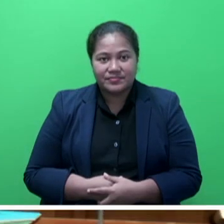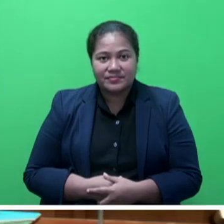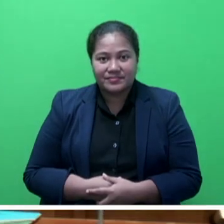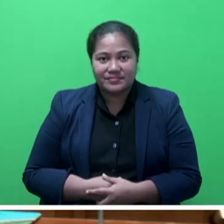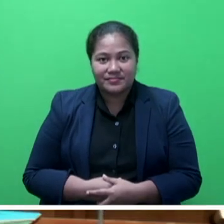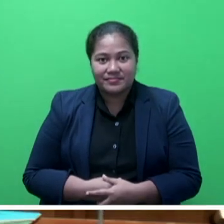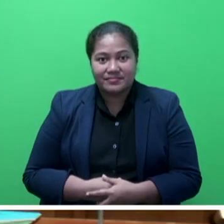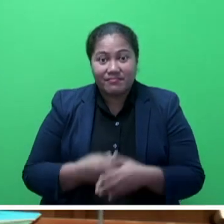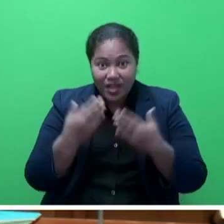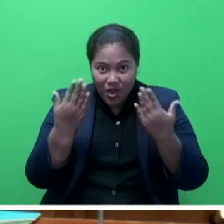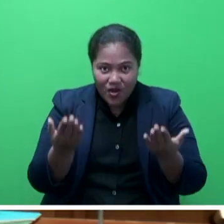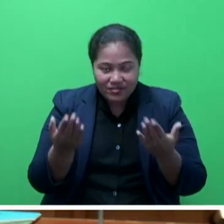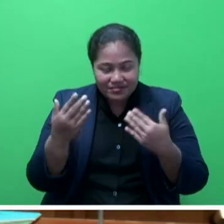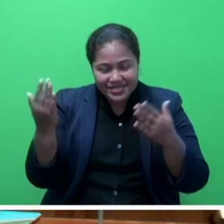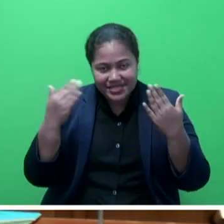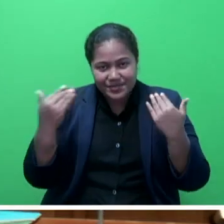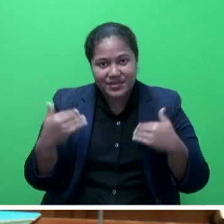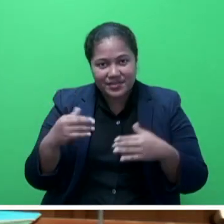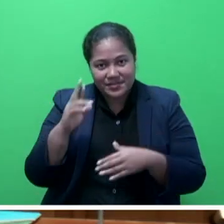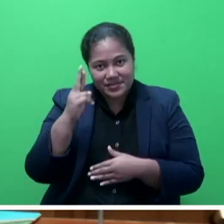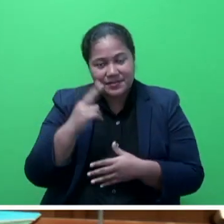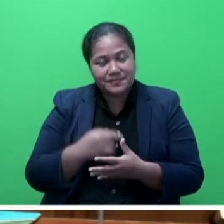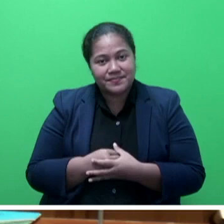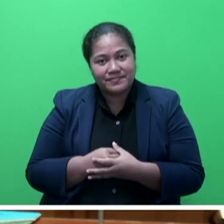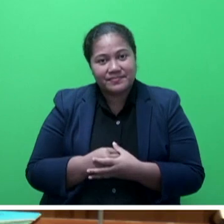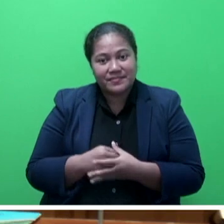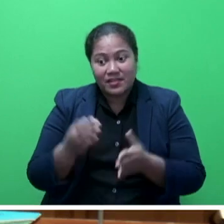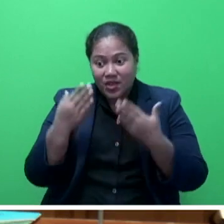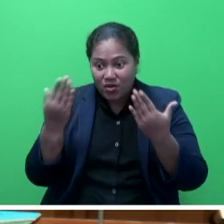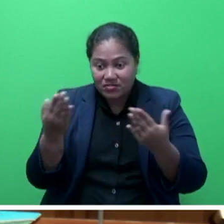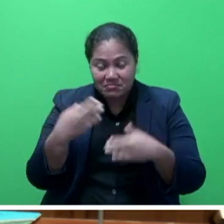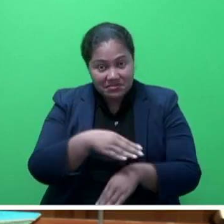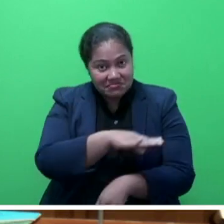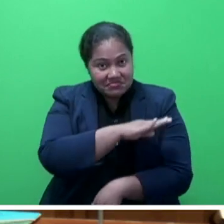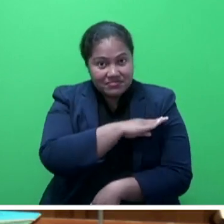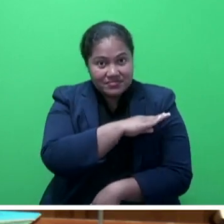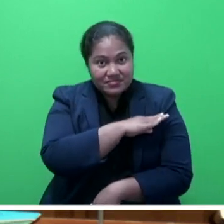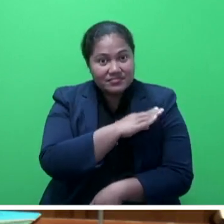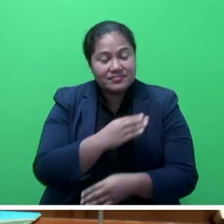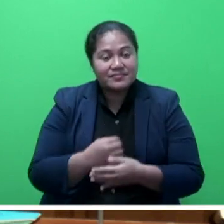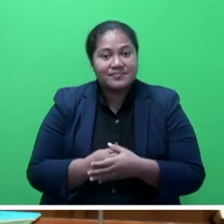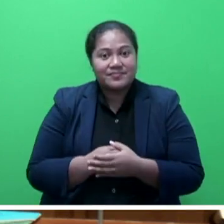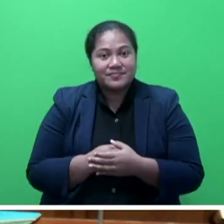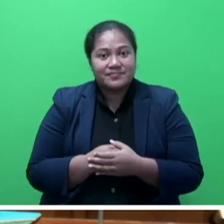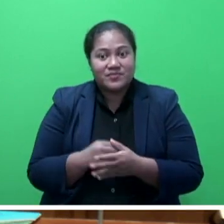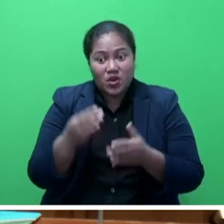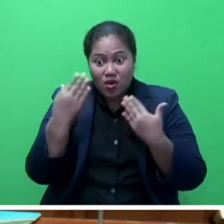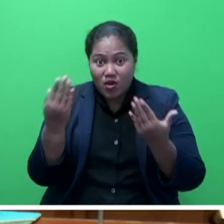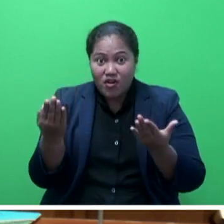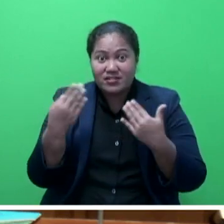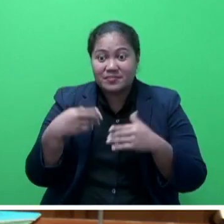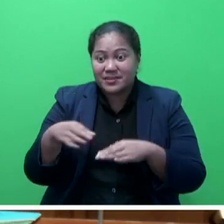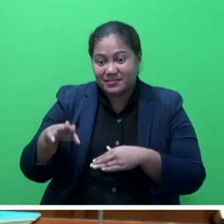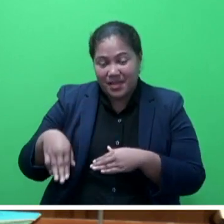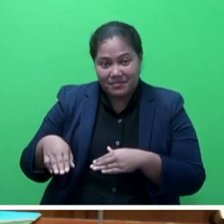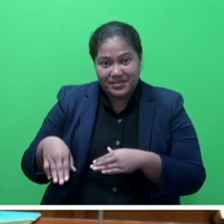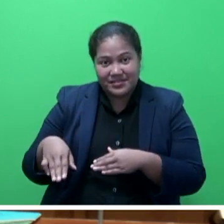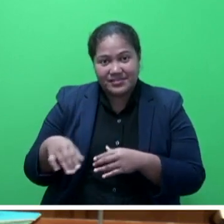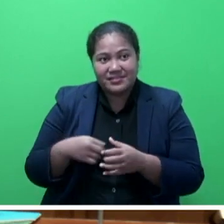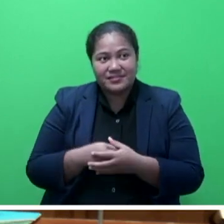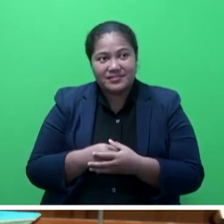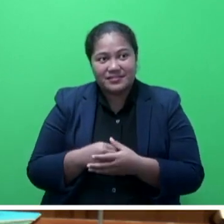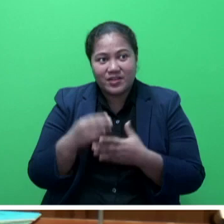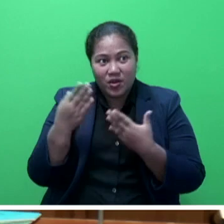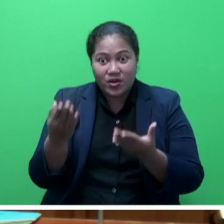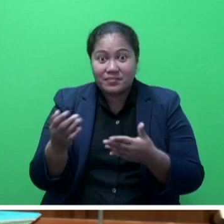Honorable Speaker Say, the Honorable Prime Minister, Honorable Cabinet colleagues, the Honorable